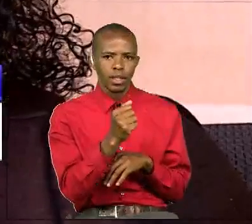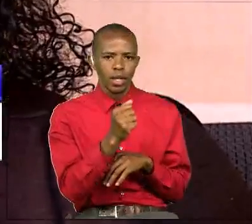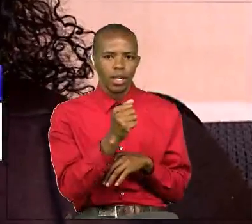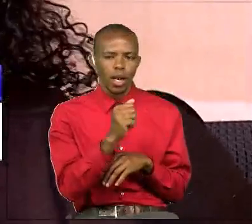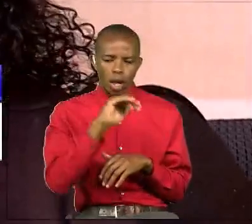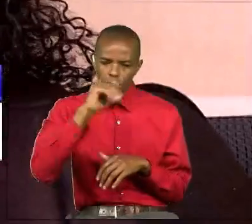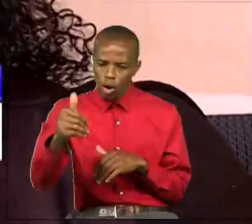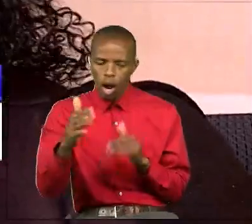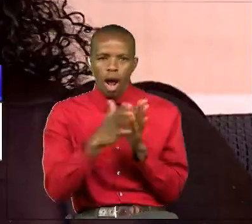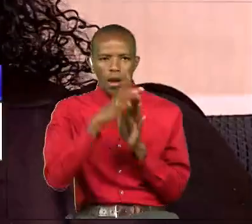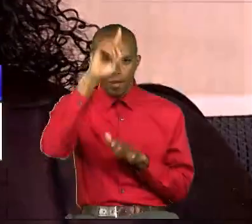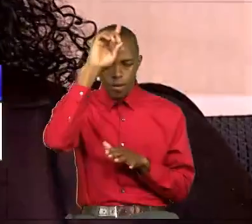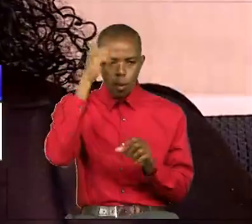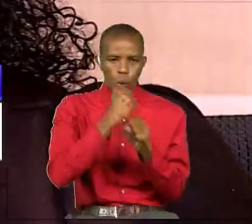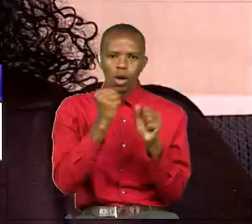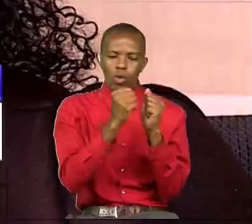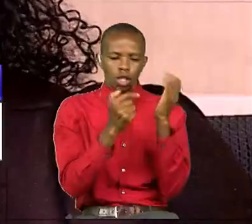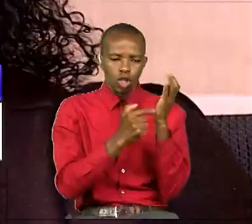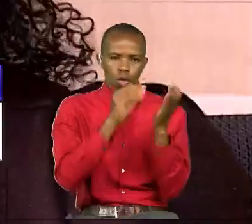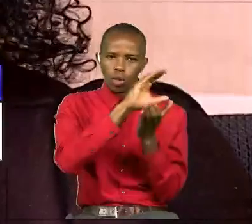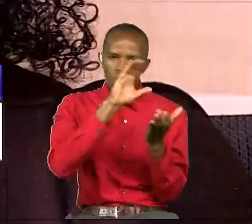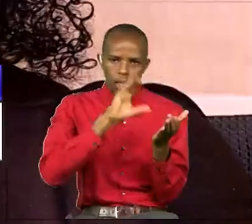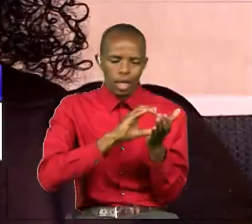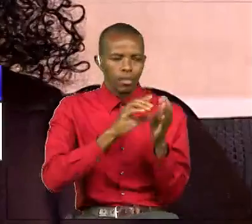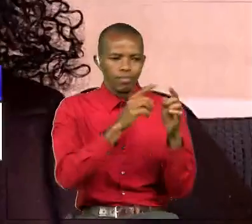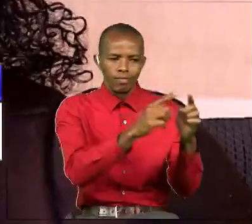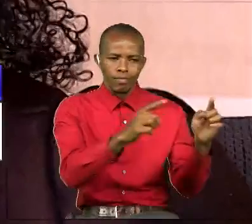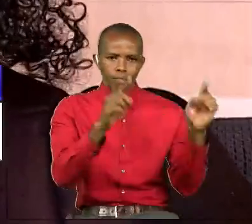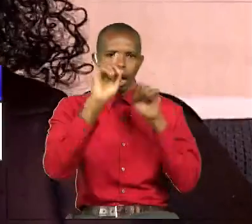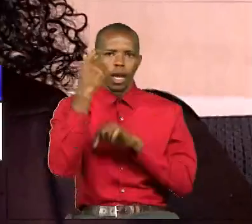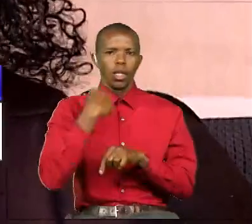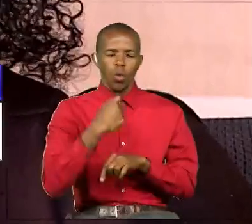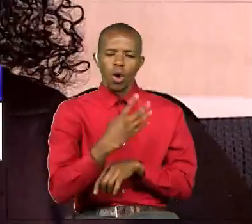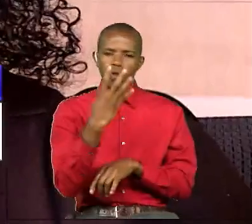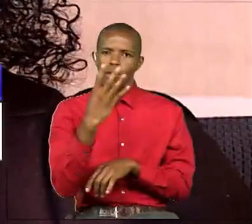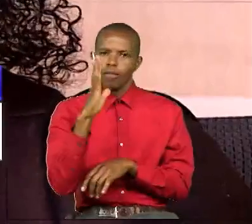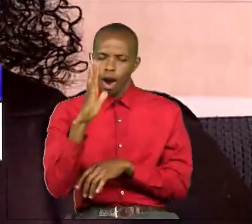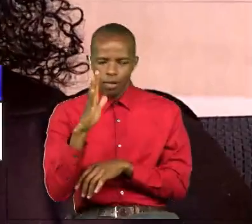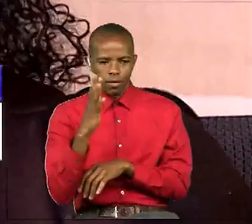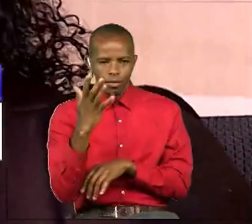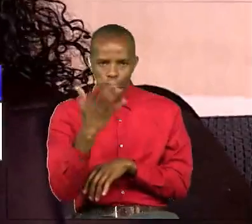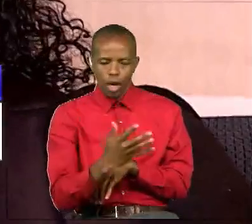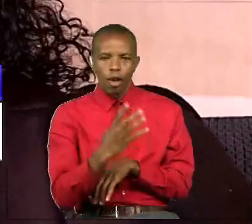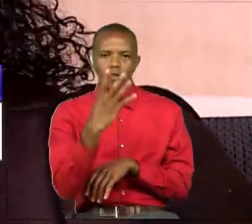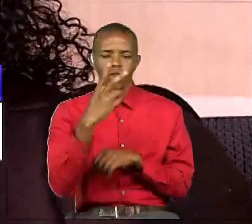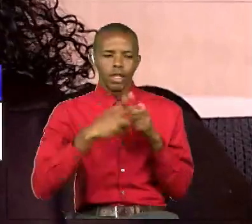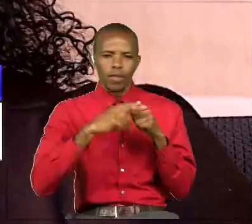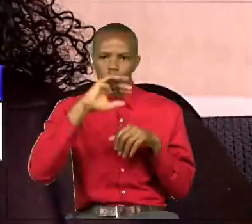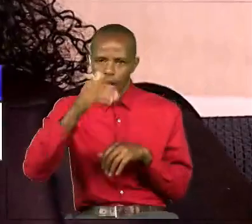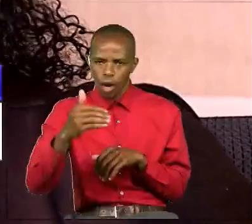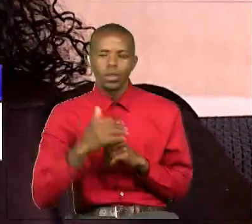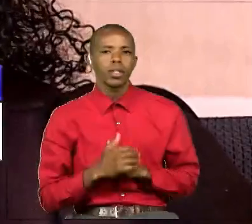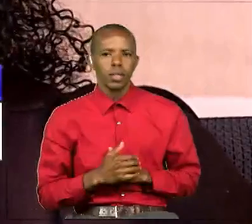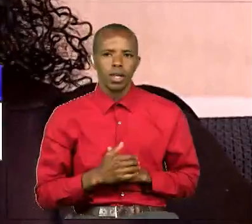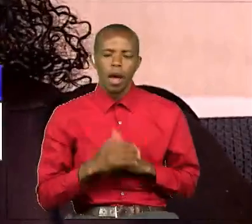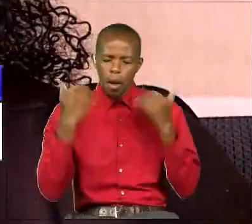rural areas. We work with digital centers across the country. We are in 45 out of 47 counties. And it's just been a really,